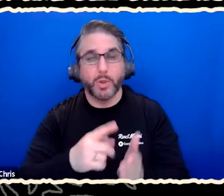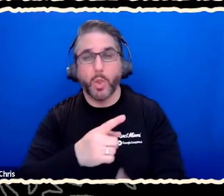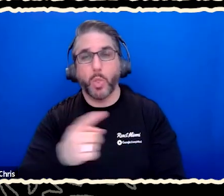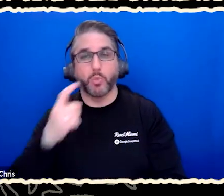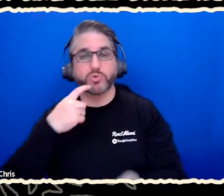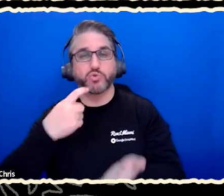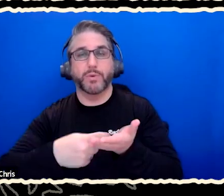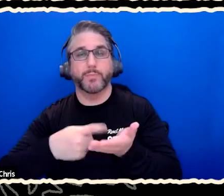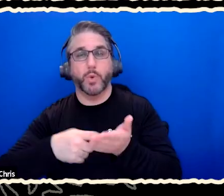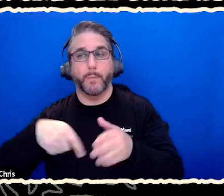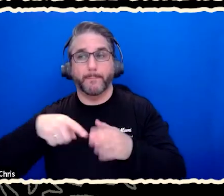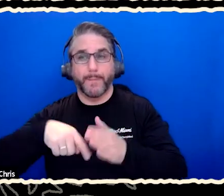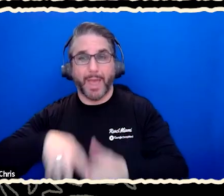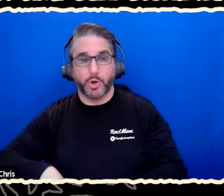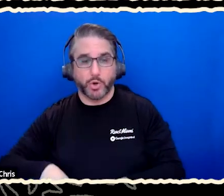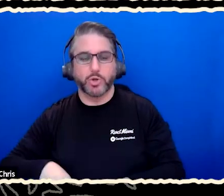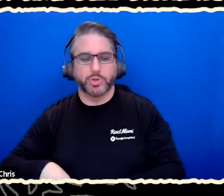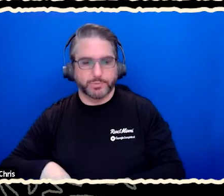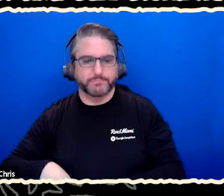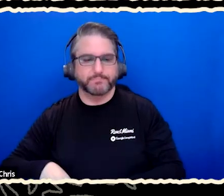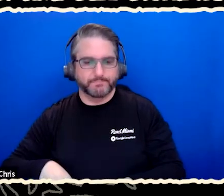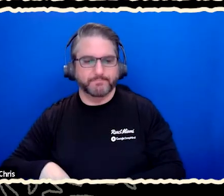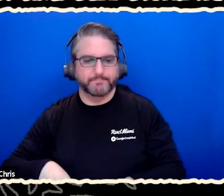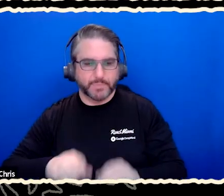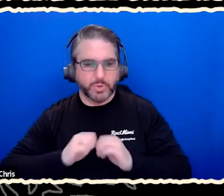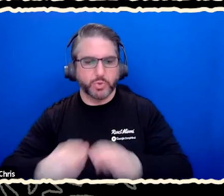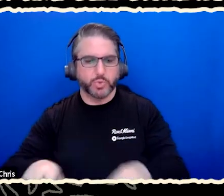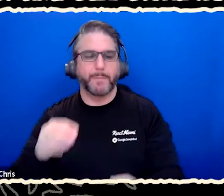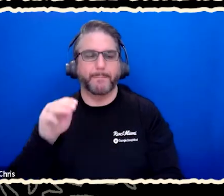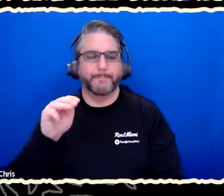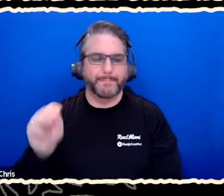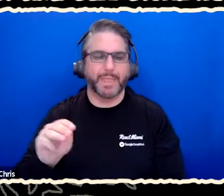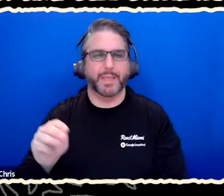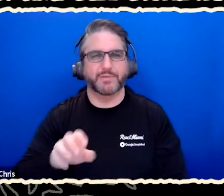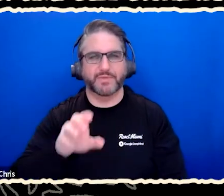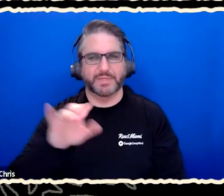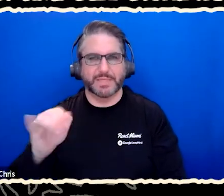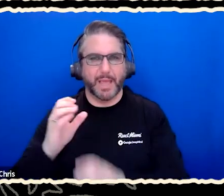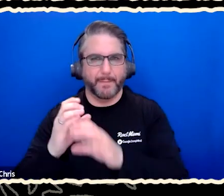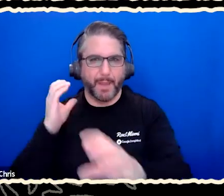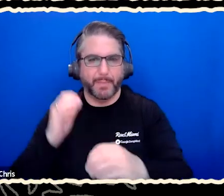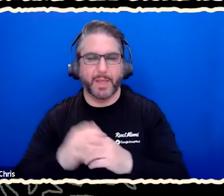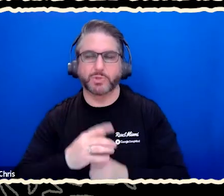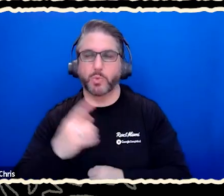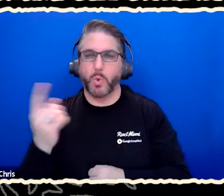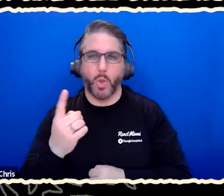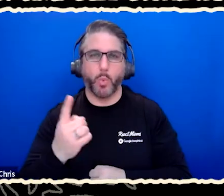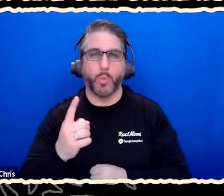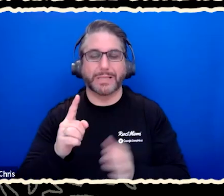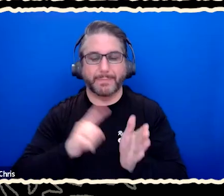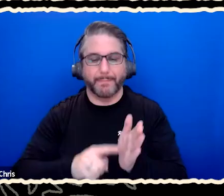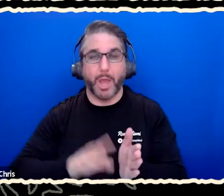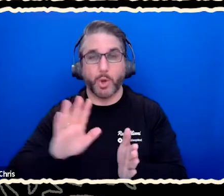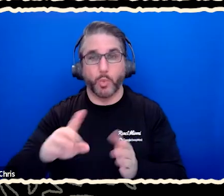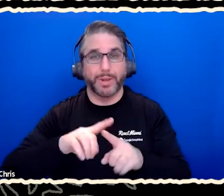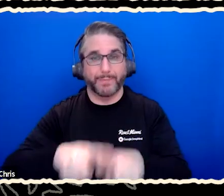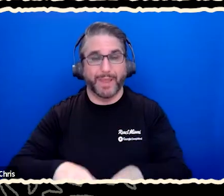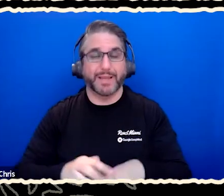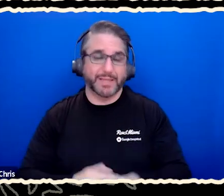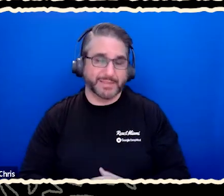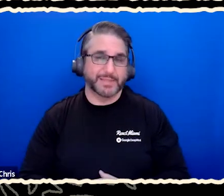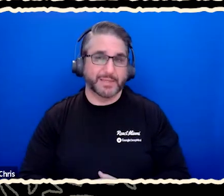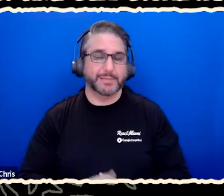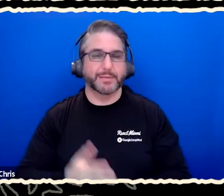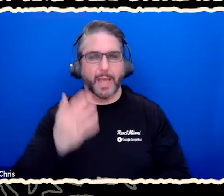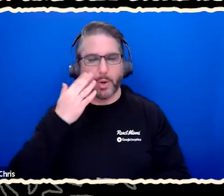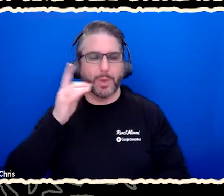of CI pipelines. So always mind your packages, always mind your dependencies, even though it sounds a little more